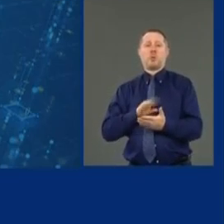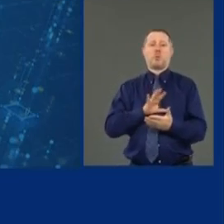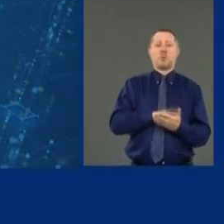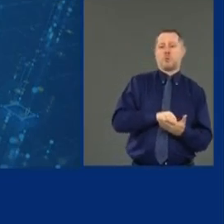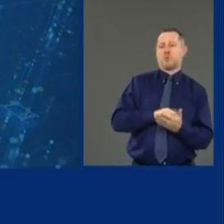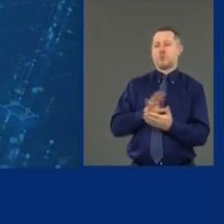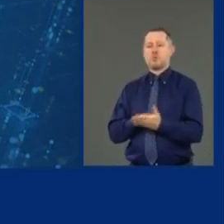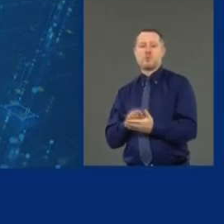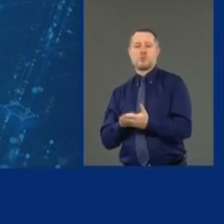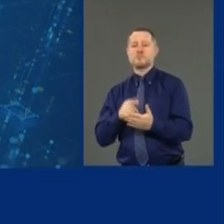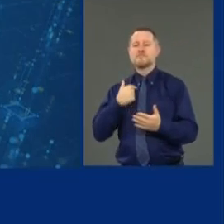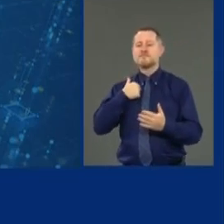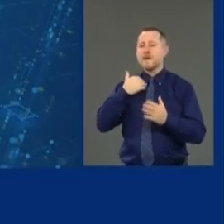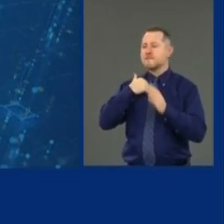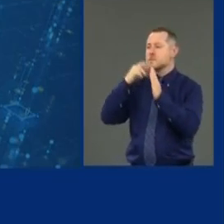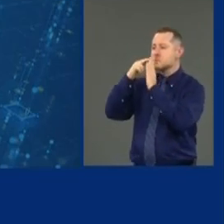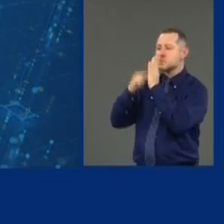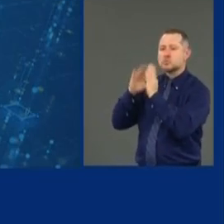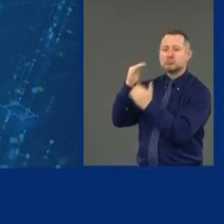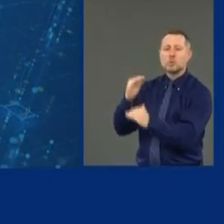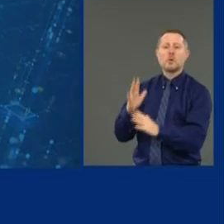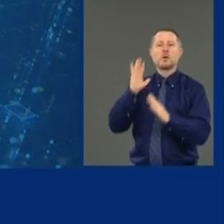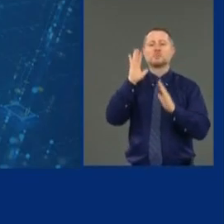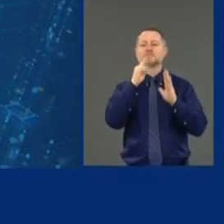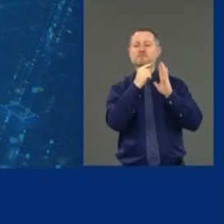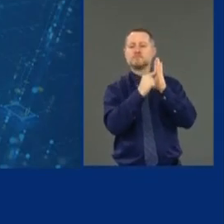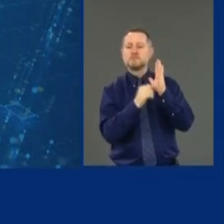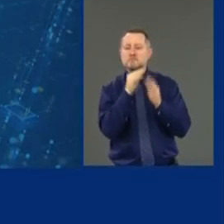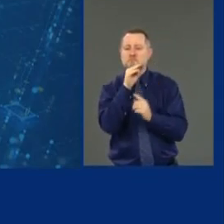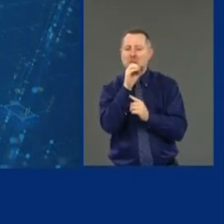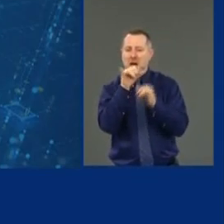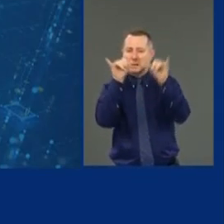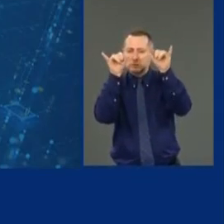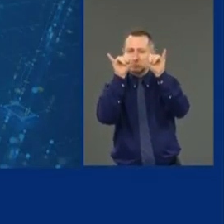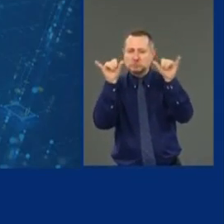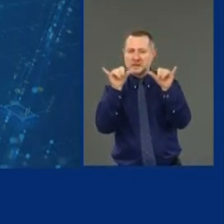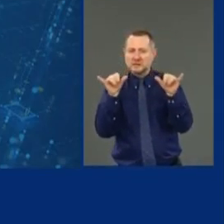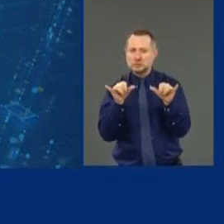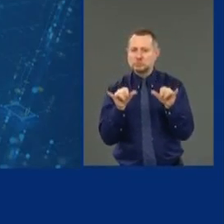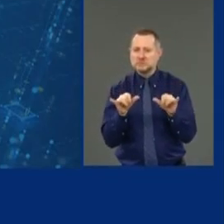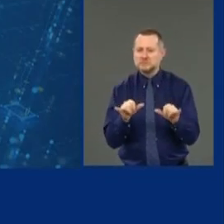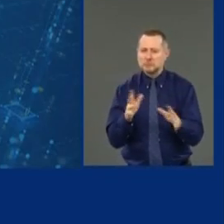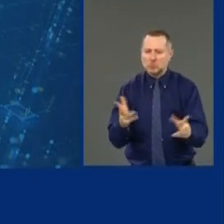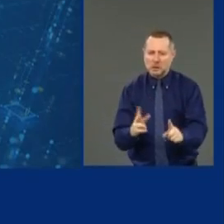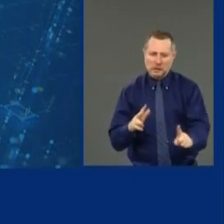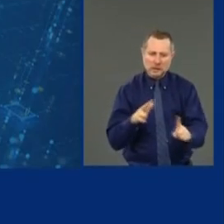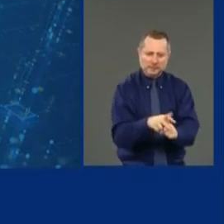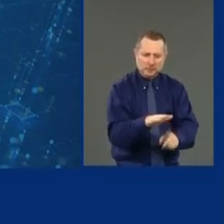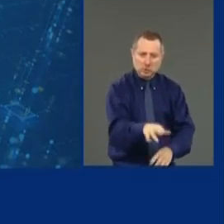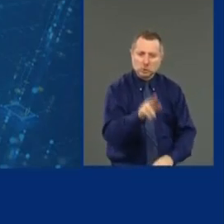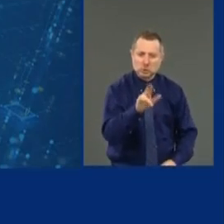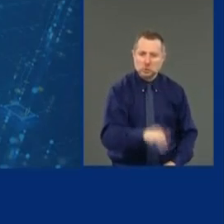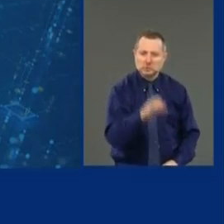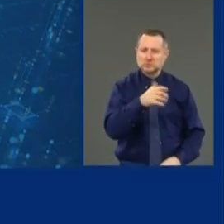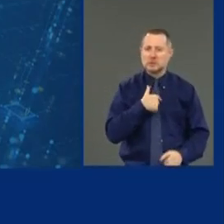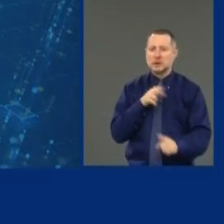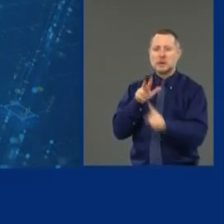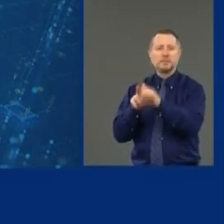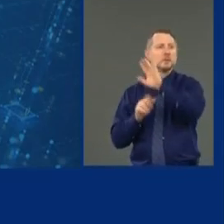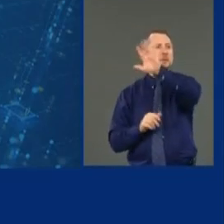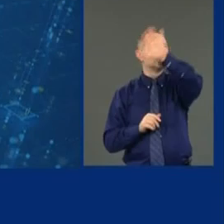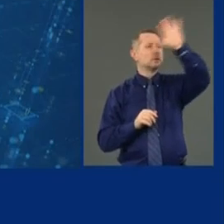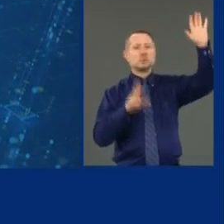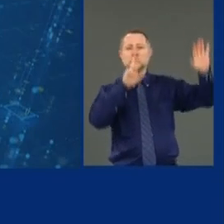reopen that apply to New York City just like they apply to every other region. Why? Because what